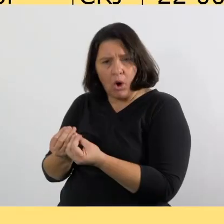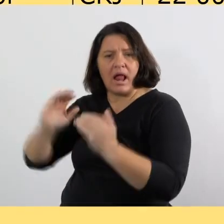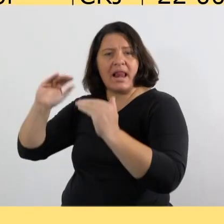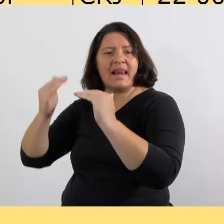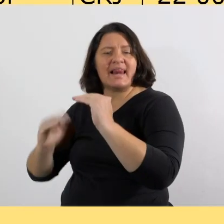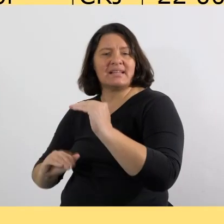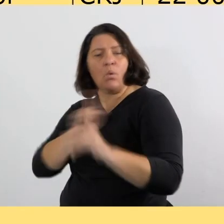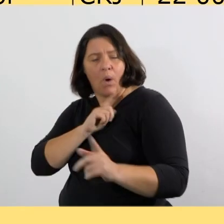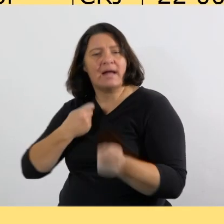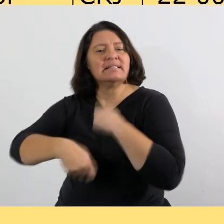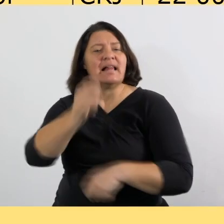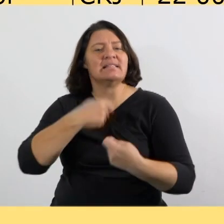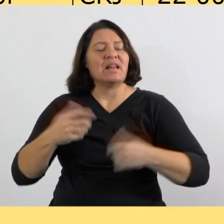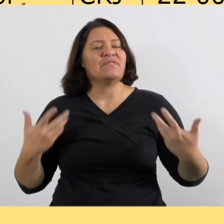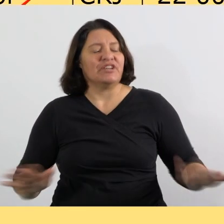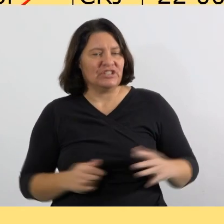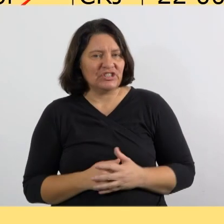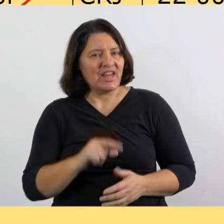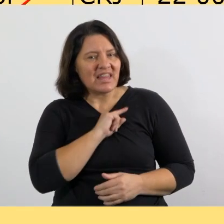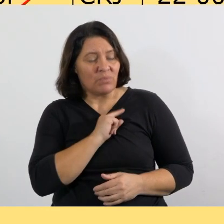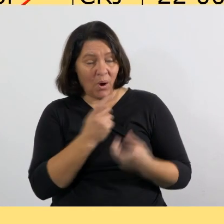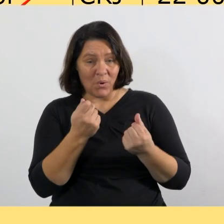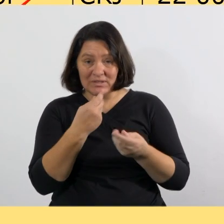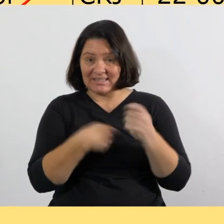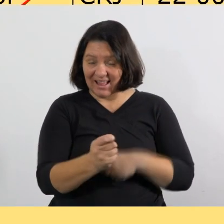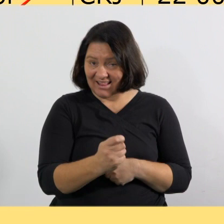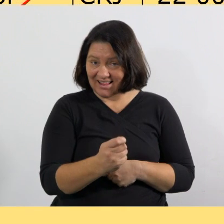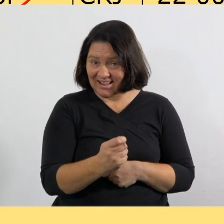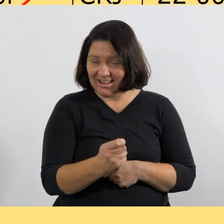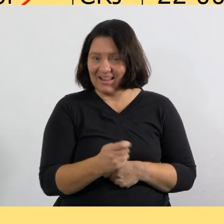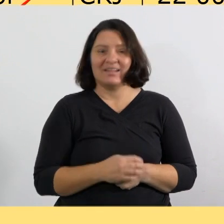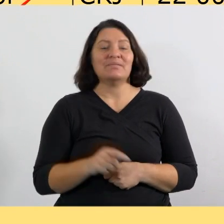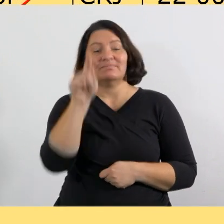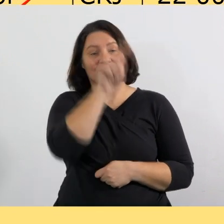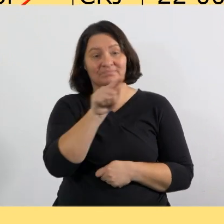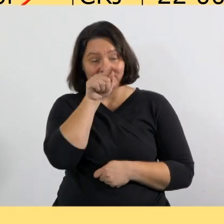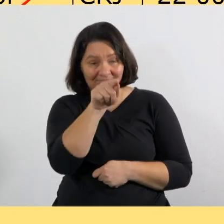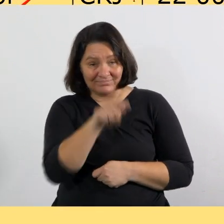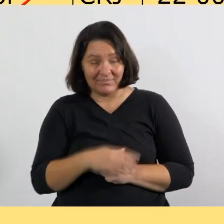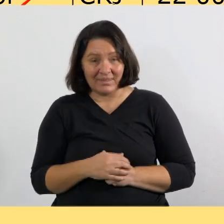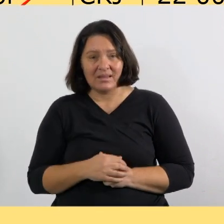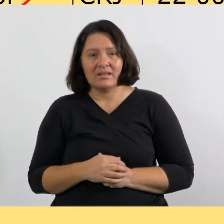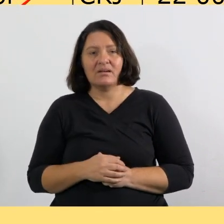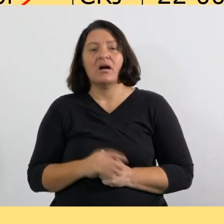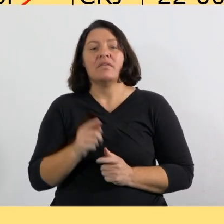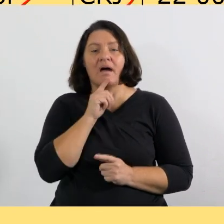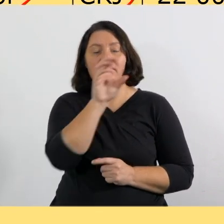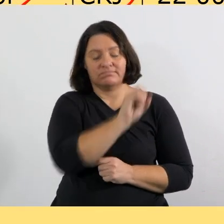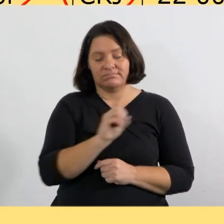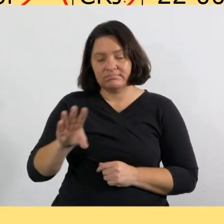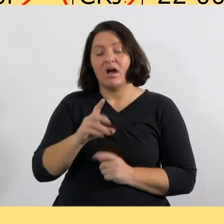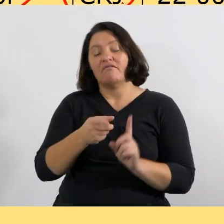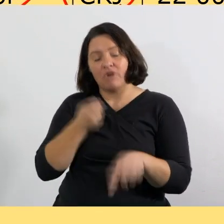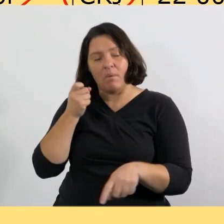you see now on my credit side, I have cost of sales, which is the cost of sales over here. Which journal am I posting